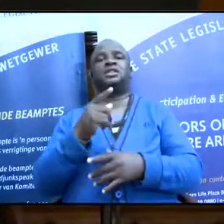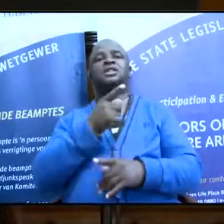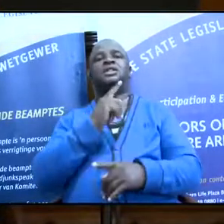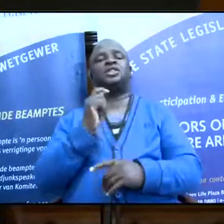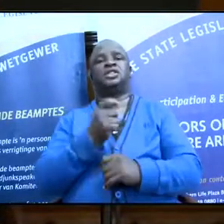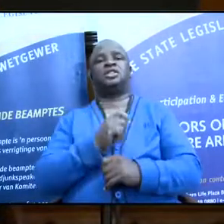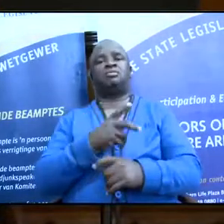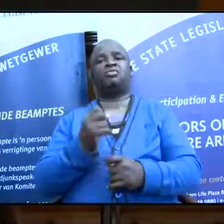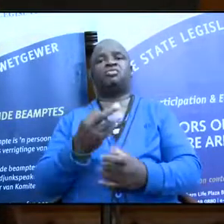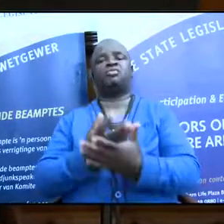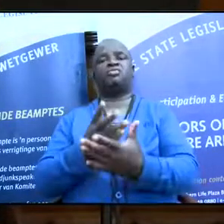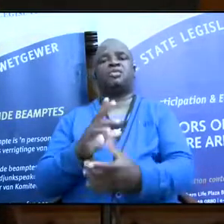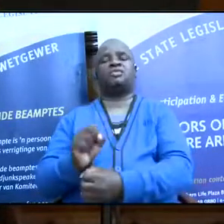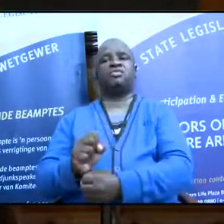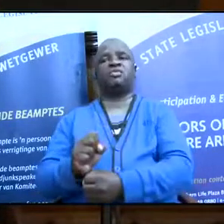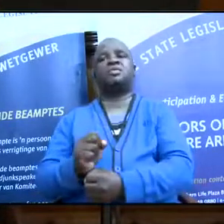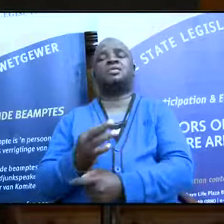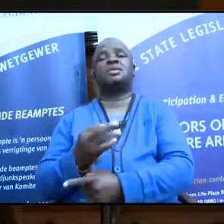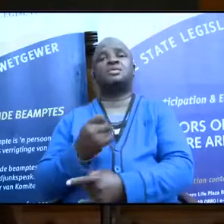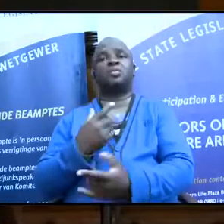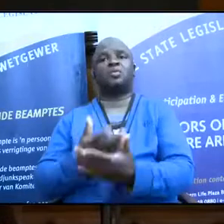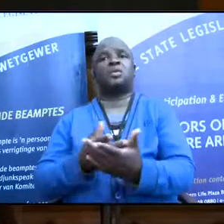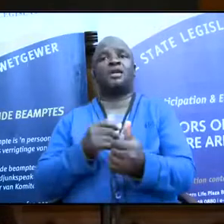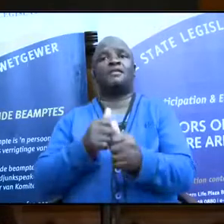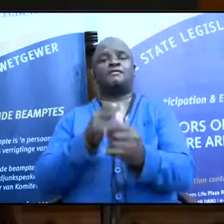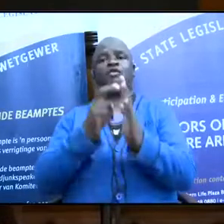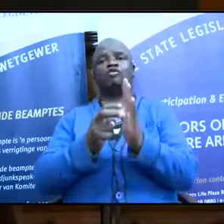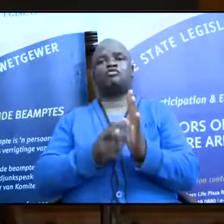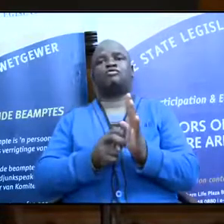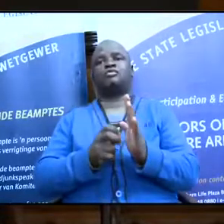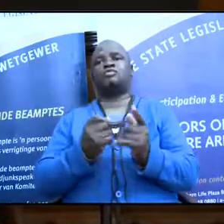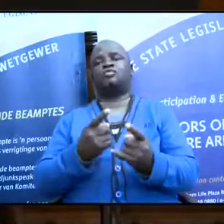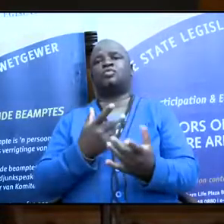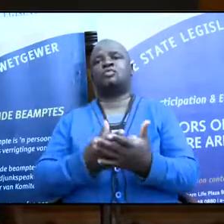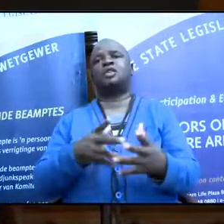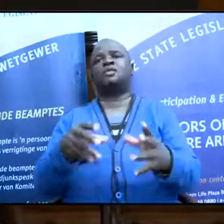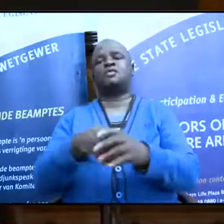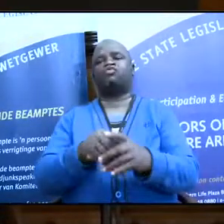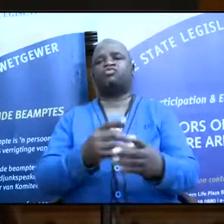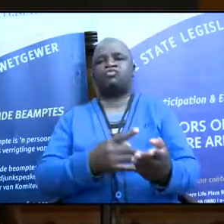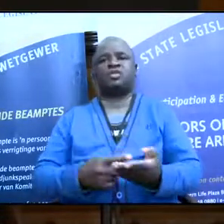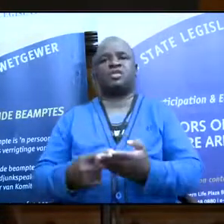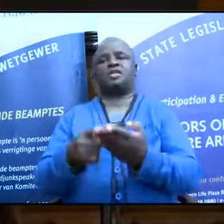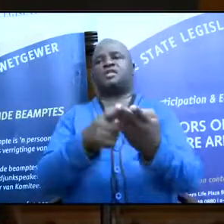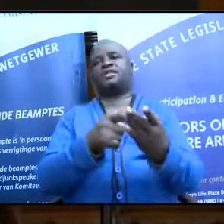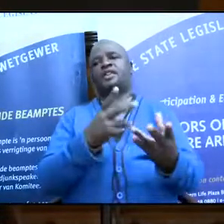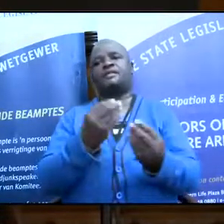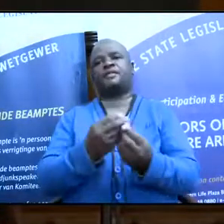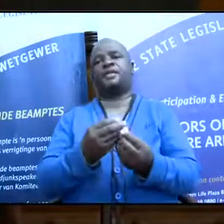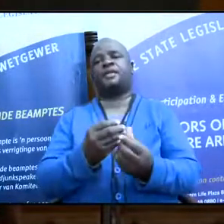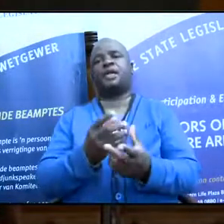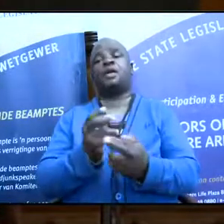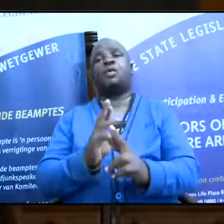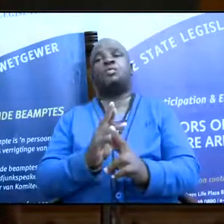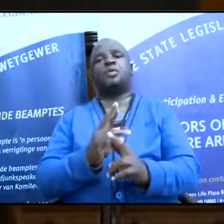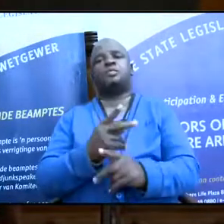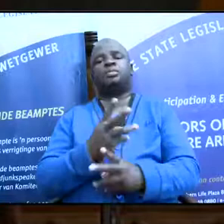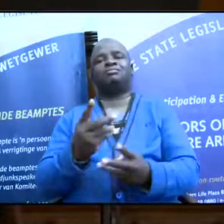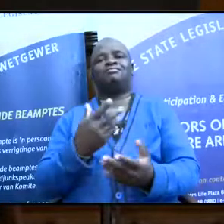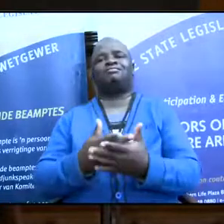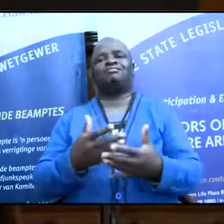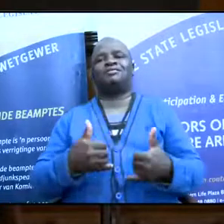participate with the rules that are already a a been set i hope you are going to